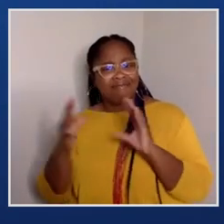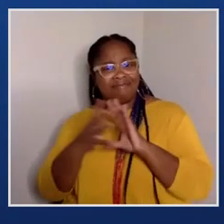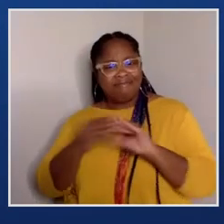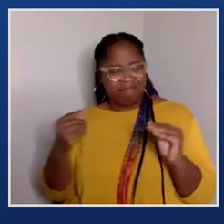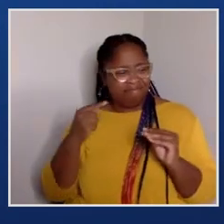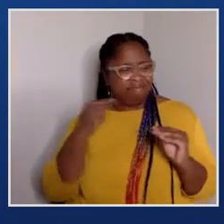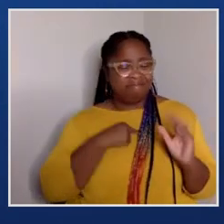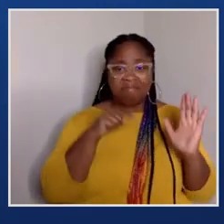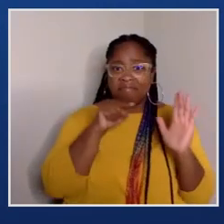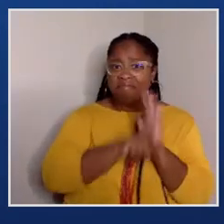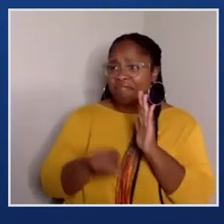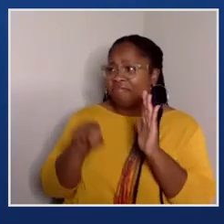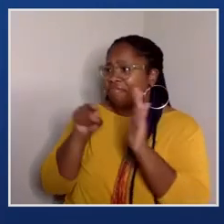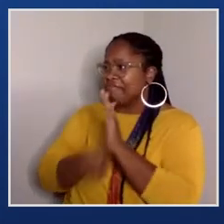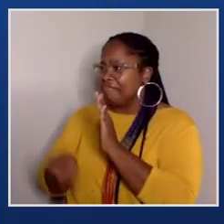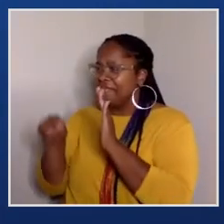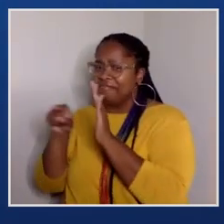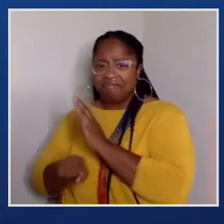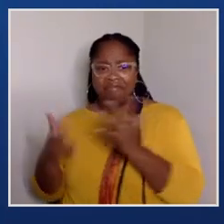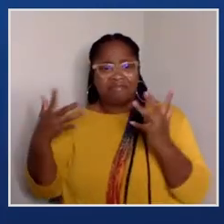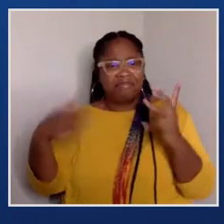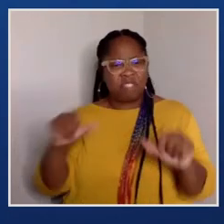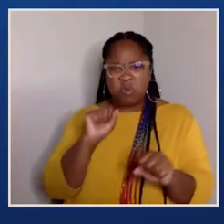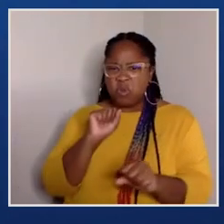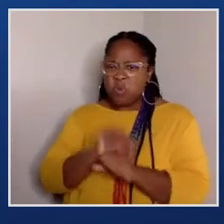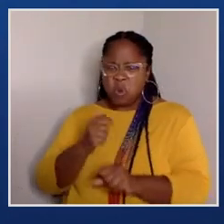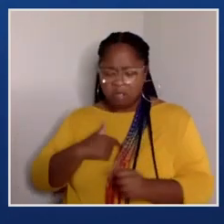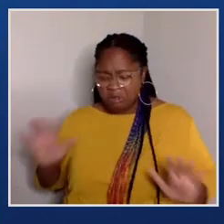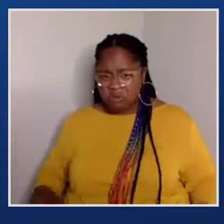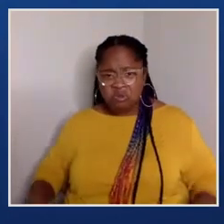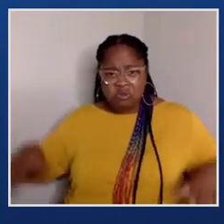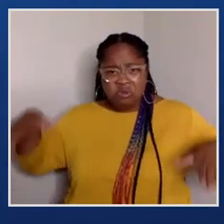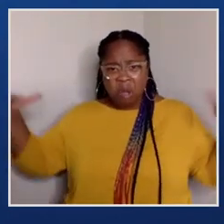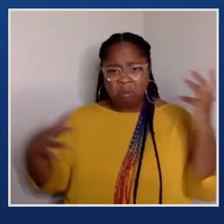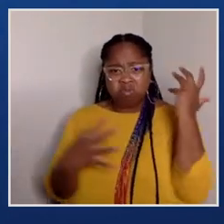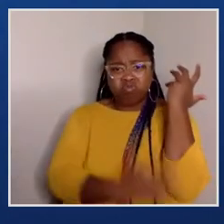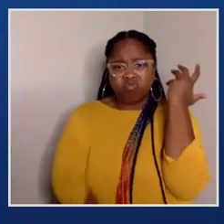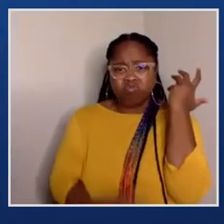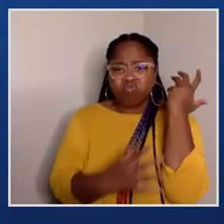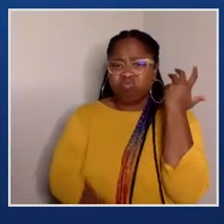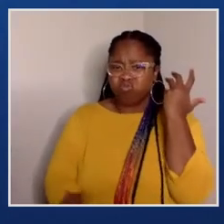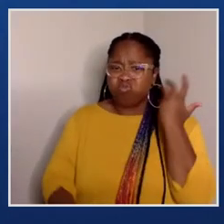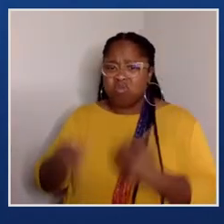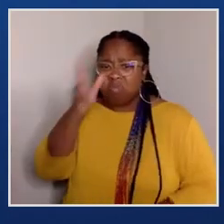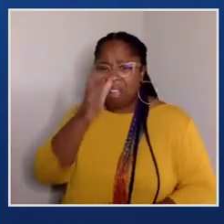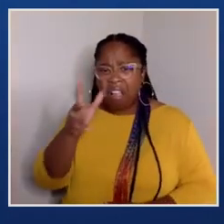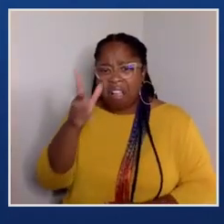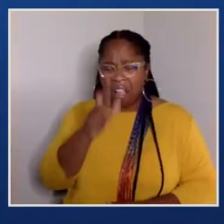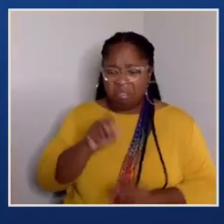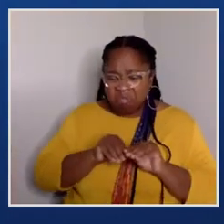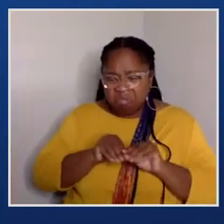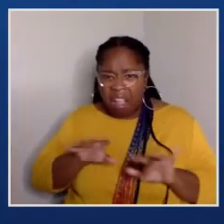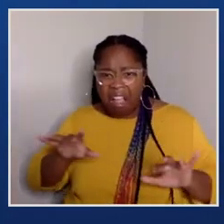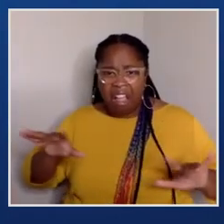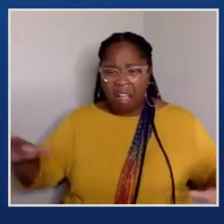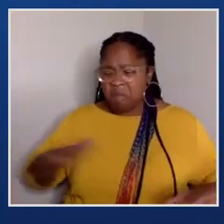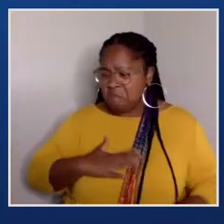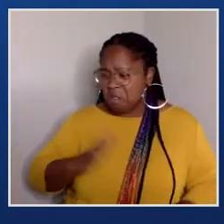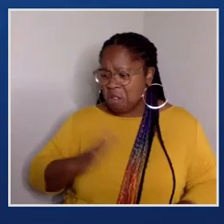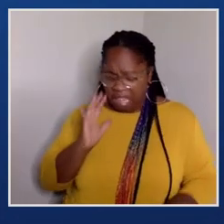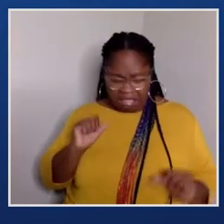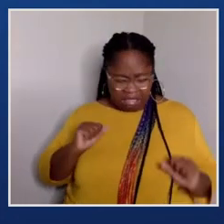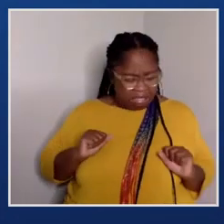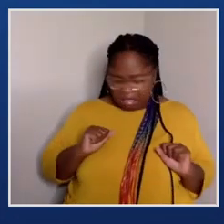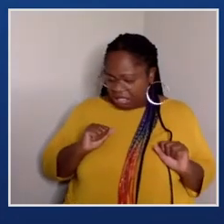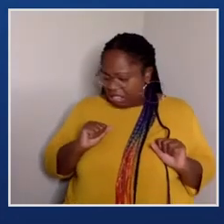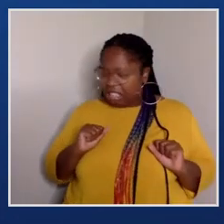in work. Used to be sleeping on itchy man. Bad bugs in a motel. Now your chick give me, ho, 20 chickens in